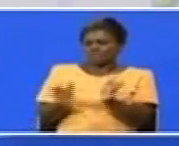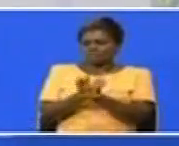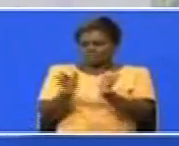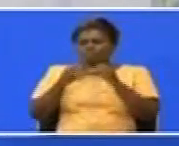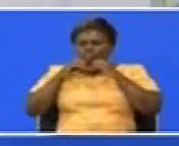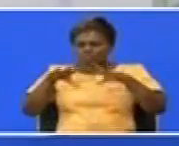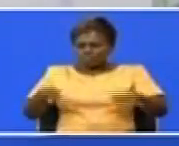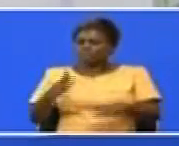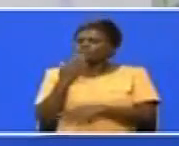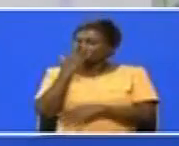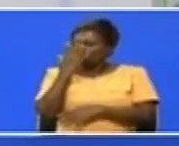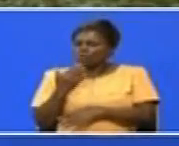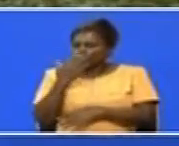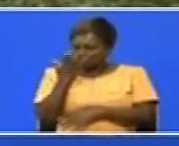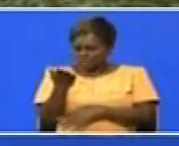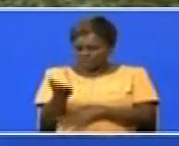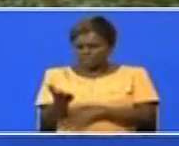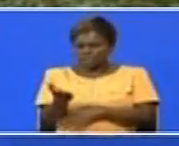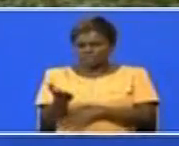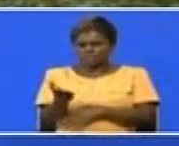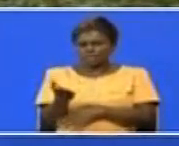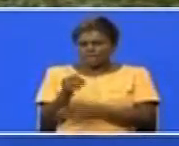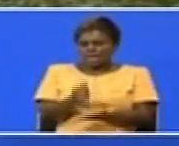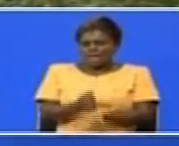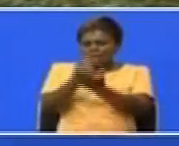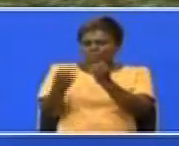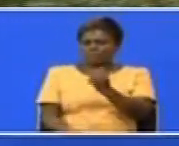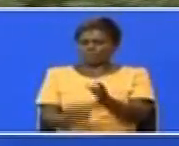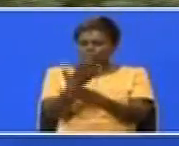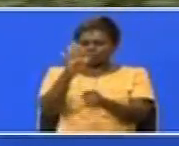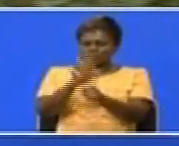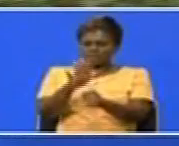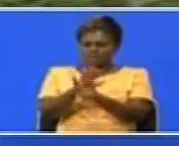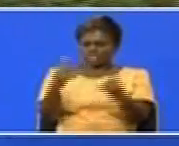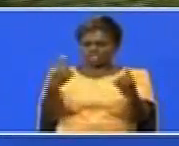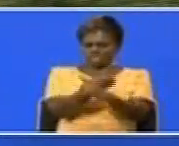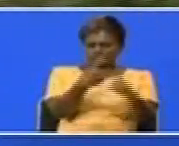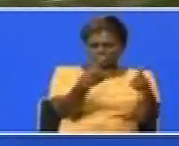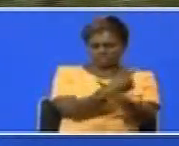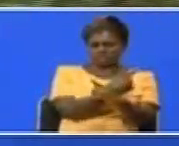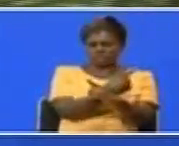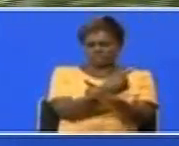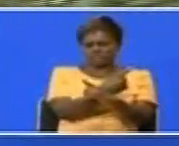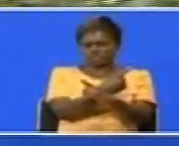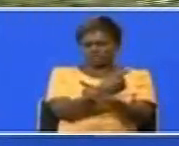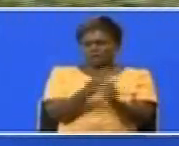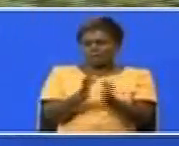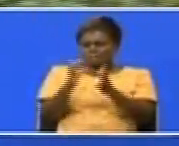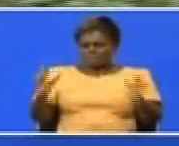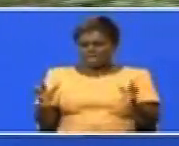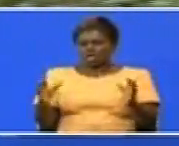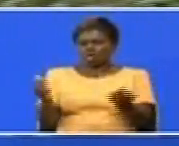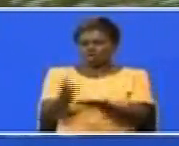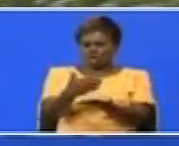of roses used in the English rose breeding pool helped to create great varieties in their offsprings. A large collection of